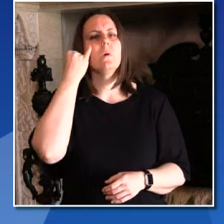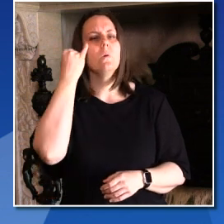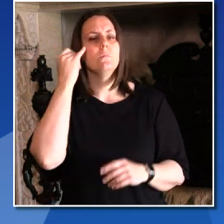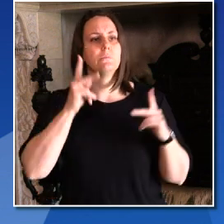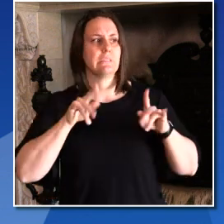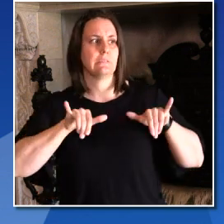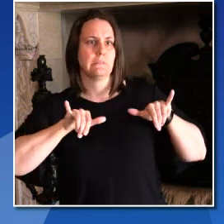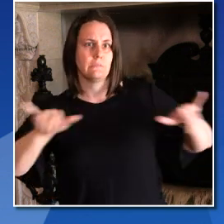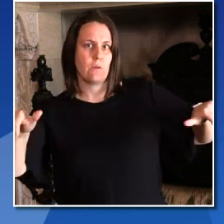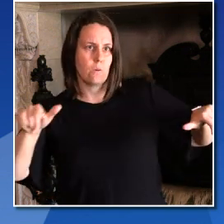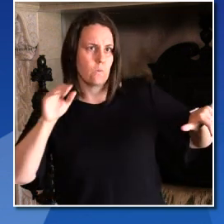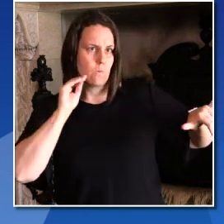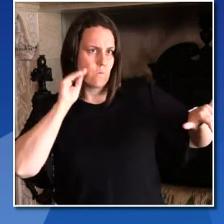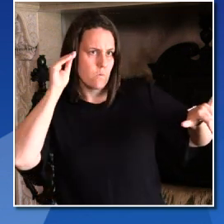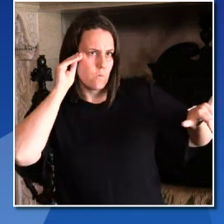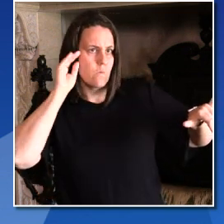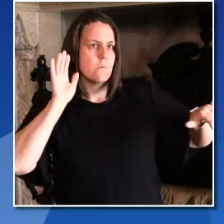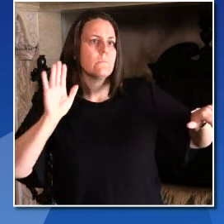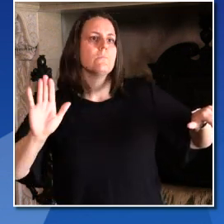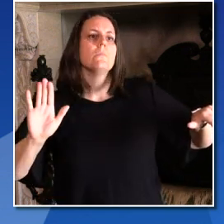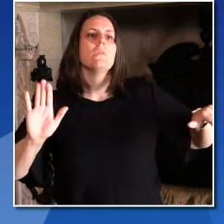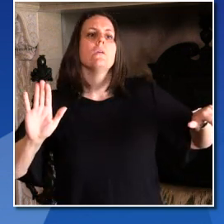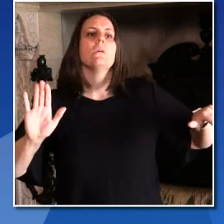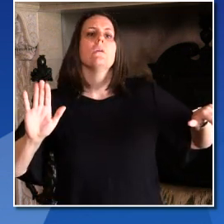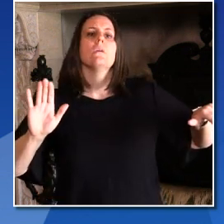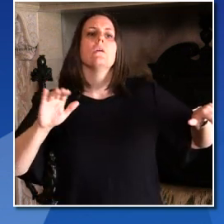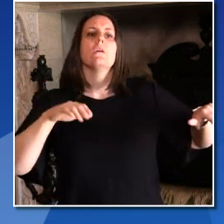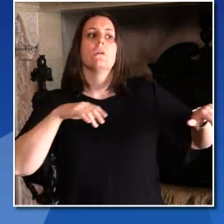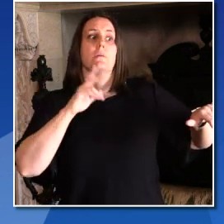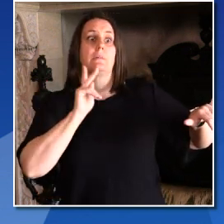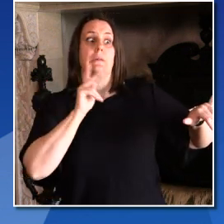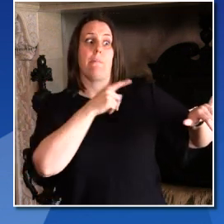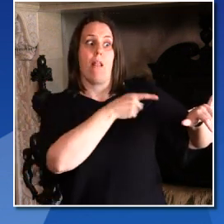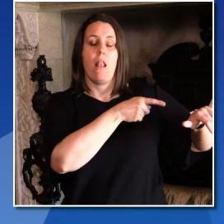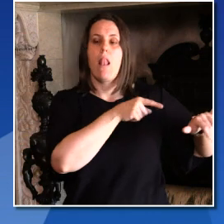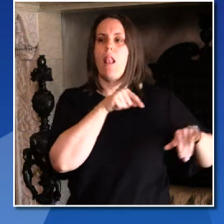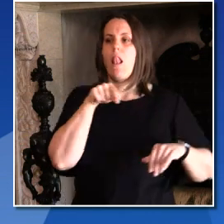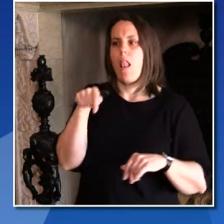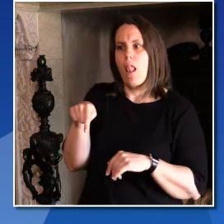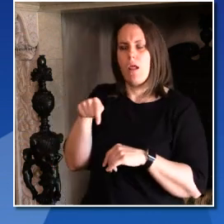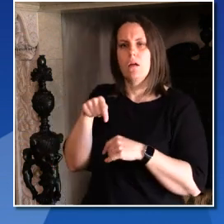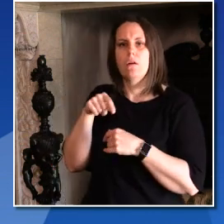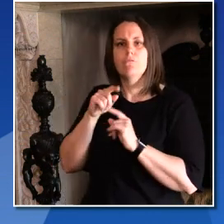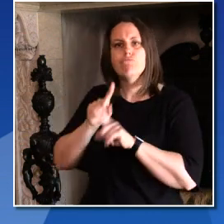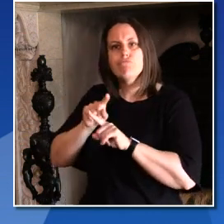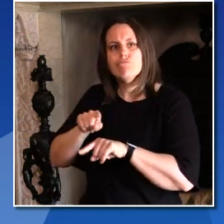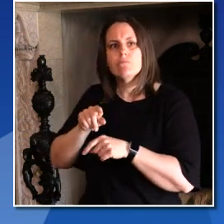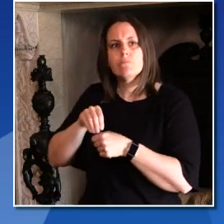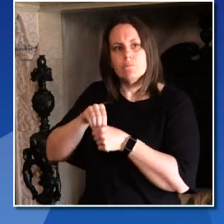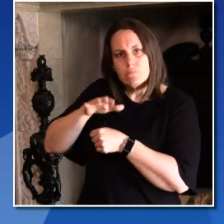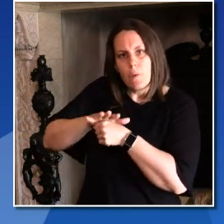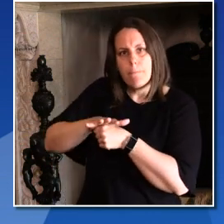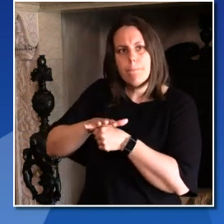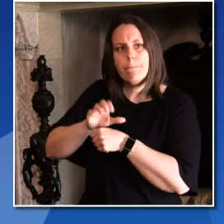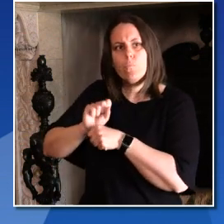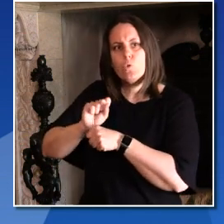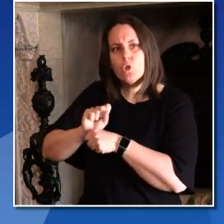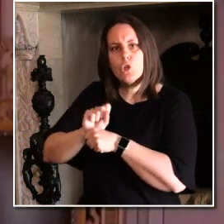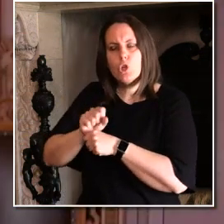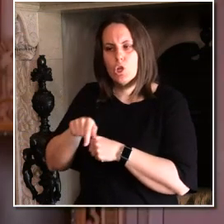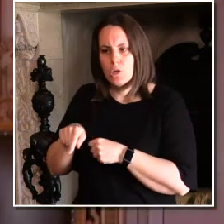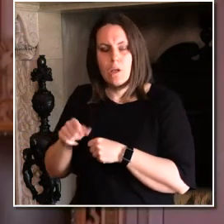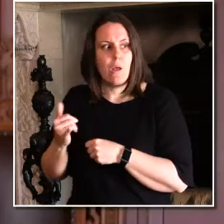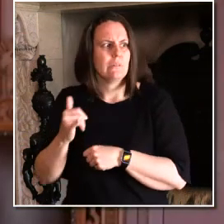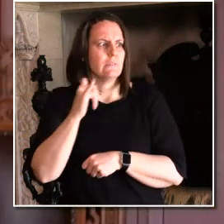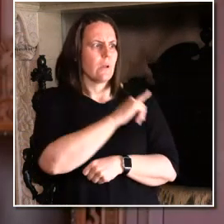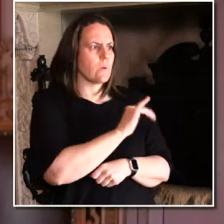workers, plant workers who are involved in these outbreaks. Can we find this out? How would someone find that out? Right, so I